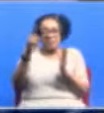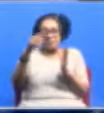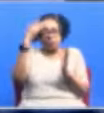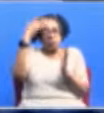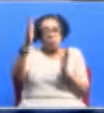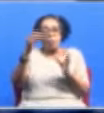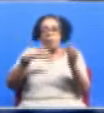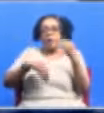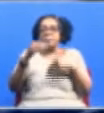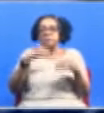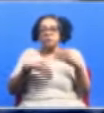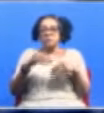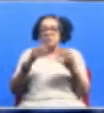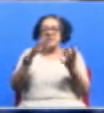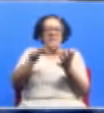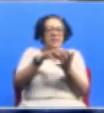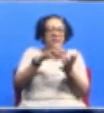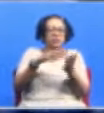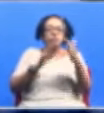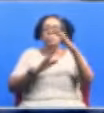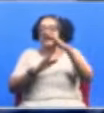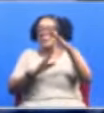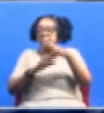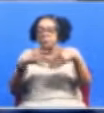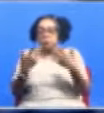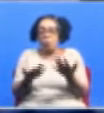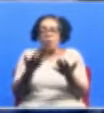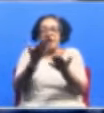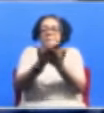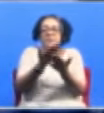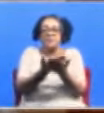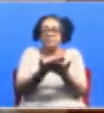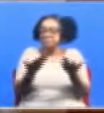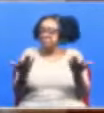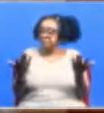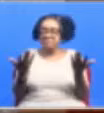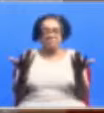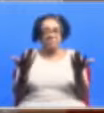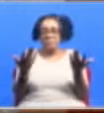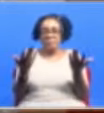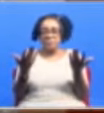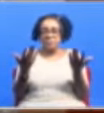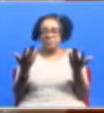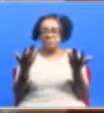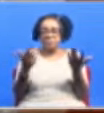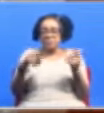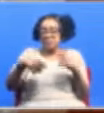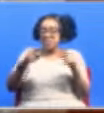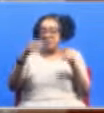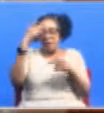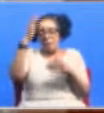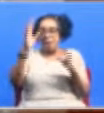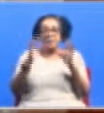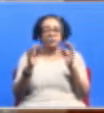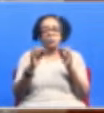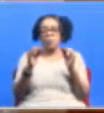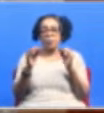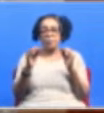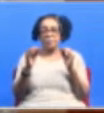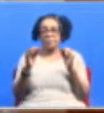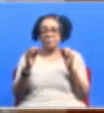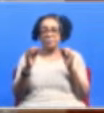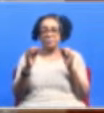whether it's the Supreme Court, whether it's the Court of Appeal, and I always say to a lesser extent the Court of Appeal than all other courts in the country.